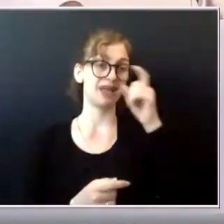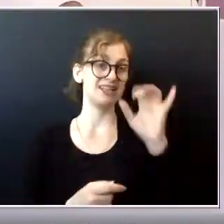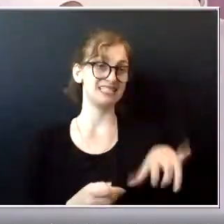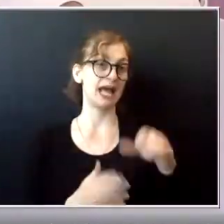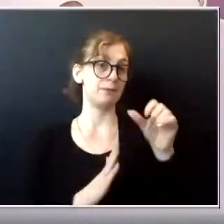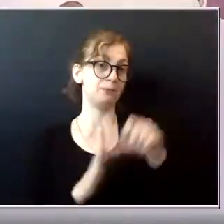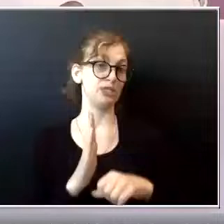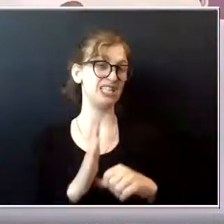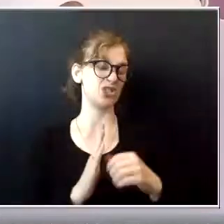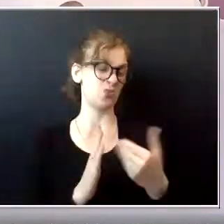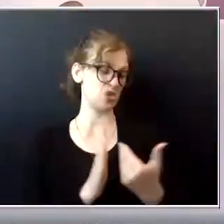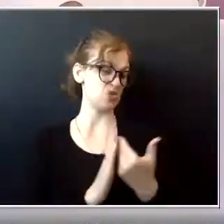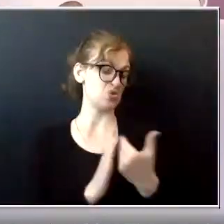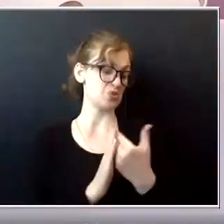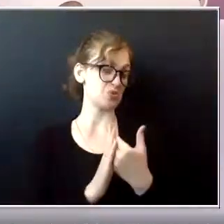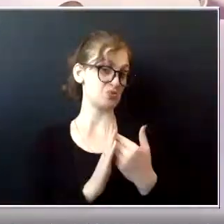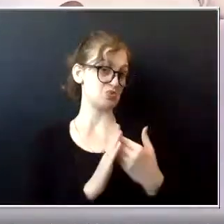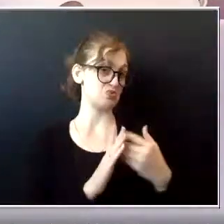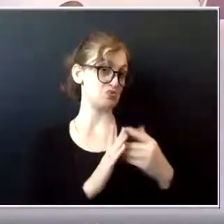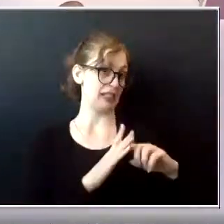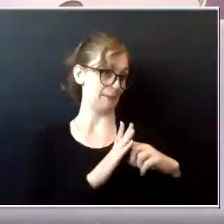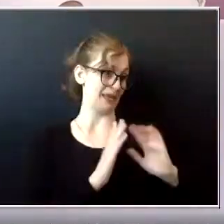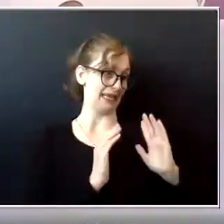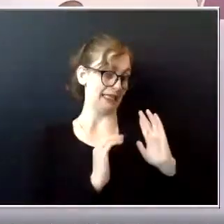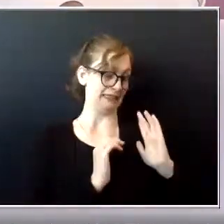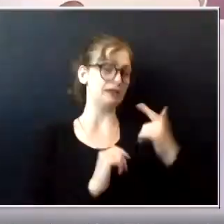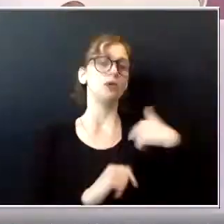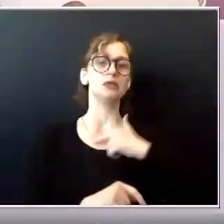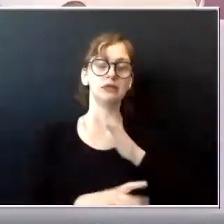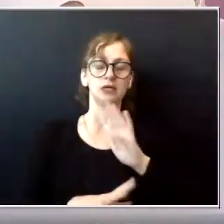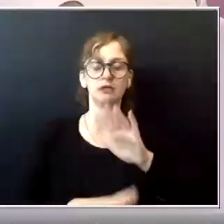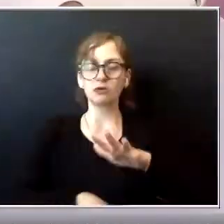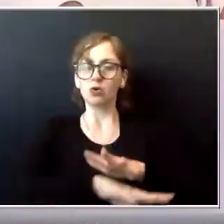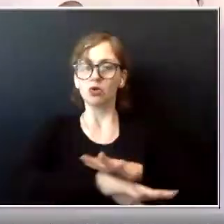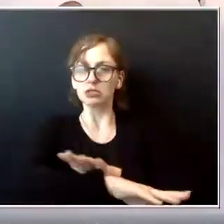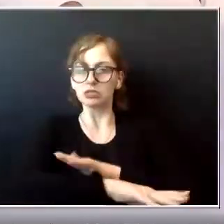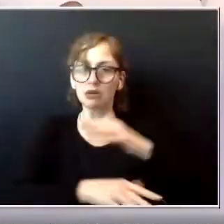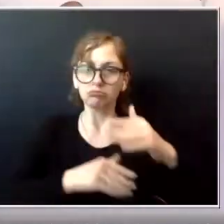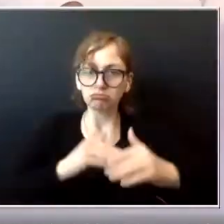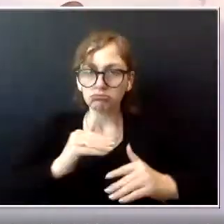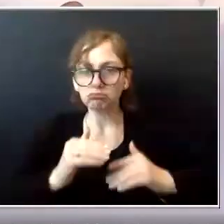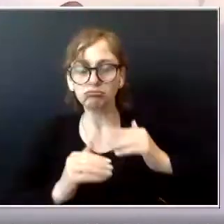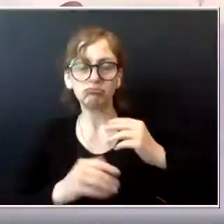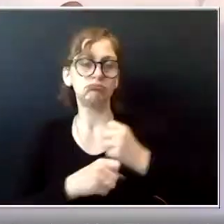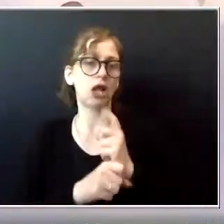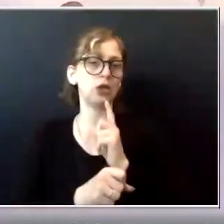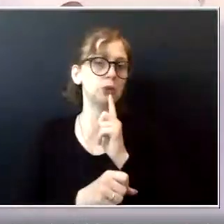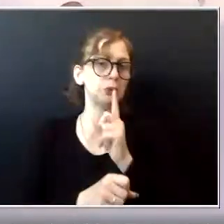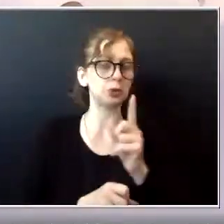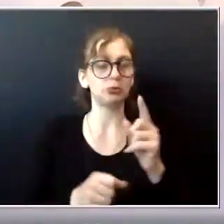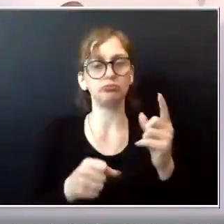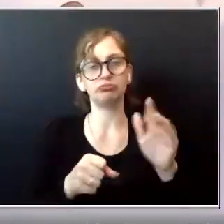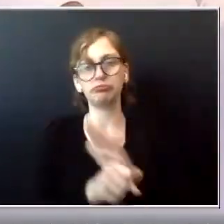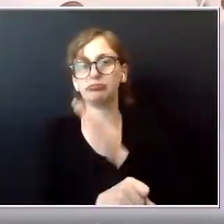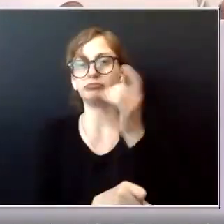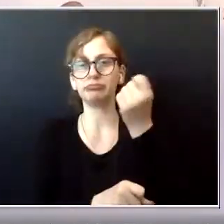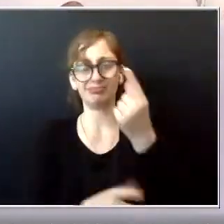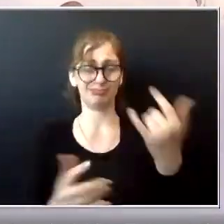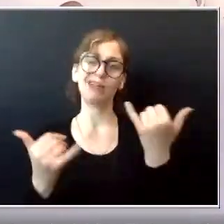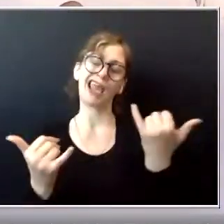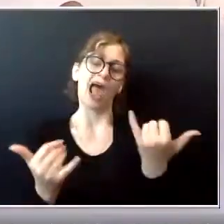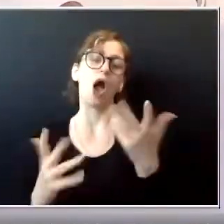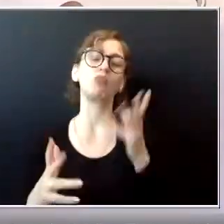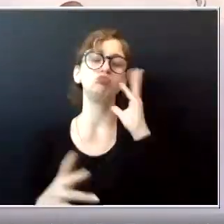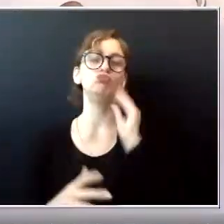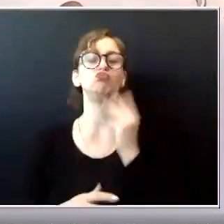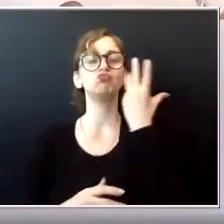more time to make sure we understand it properly. But now it has become obviously more than 1,000 procedures. So the comfort of the procedure